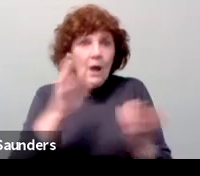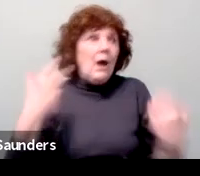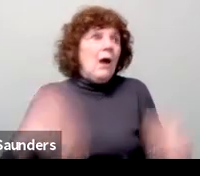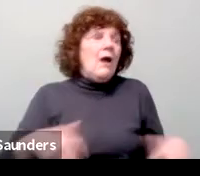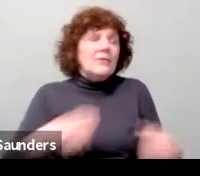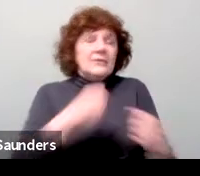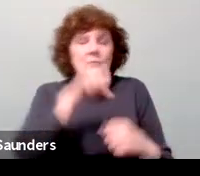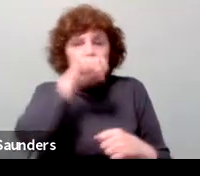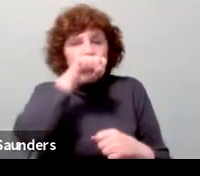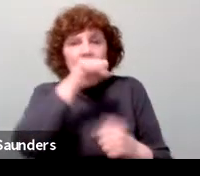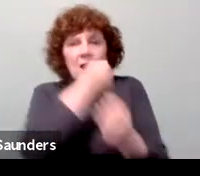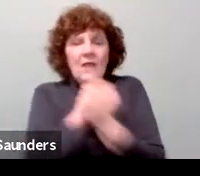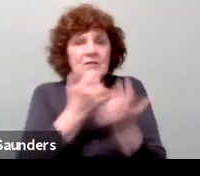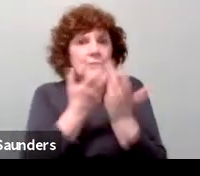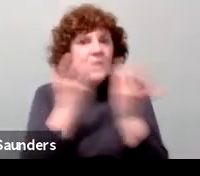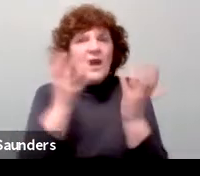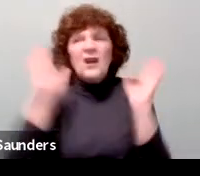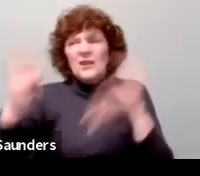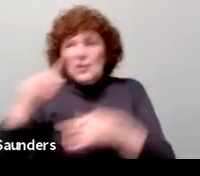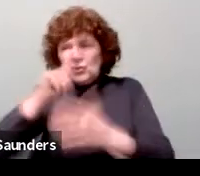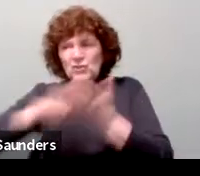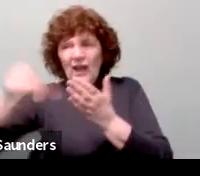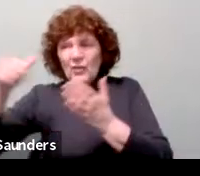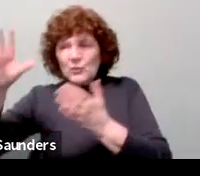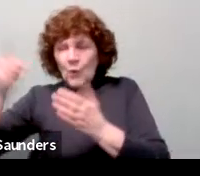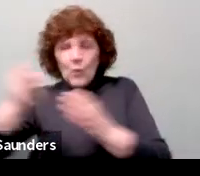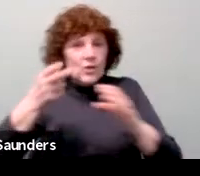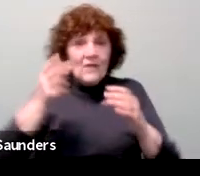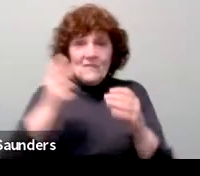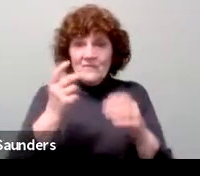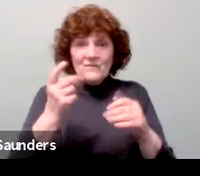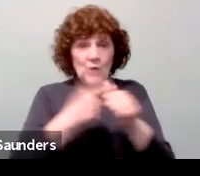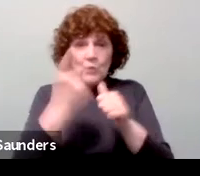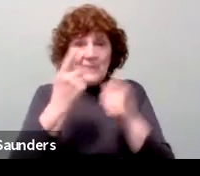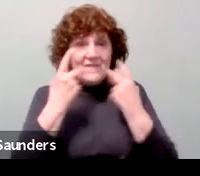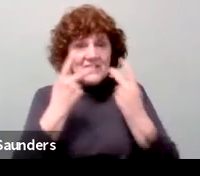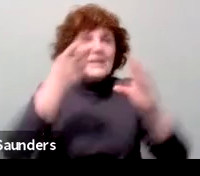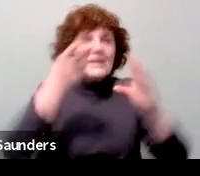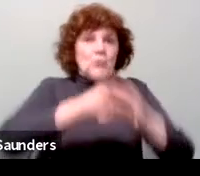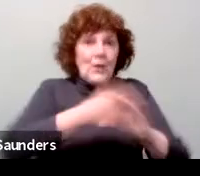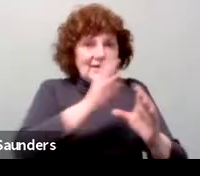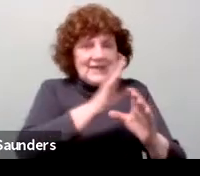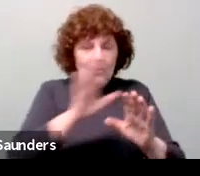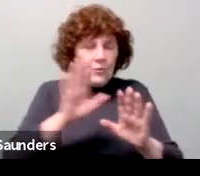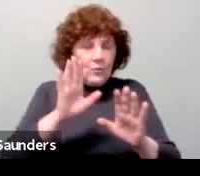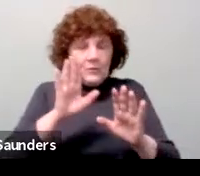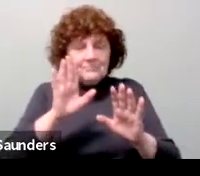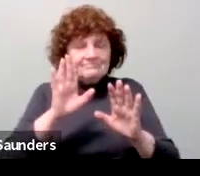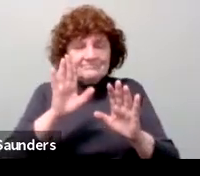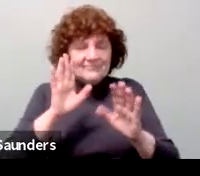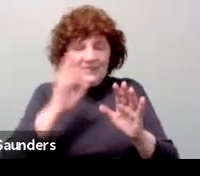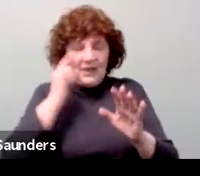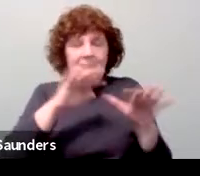anywhere else. They joined, they've never looked back, and they've become the leader that you know and love. But